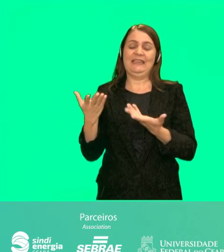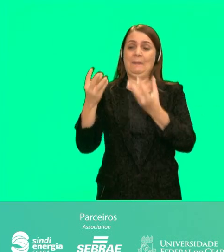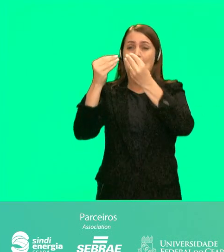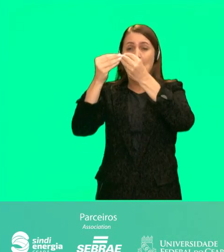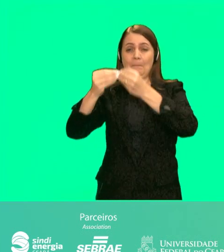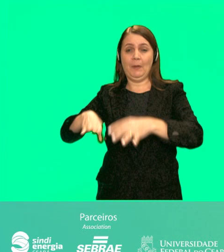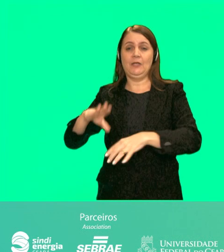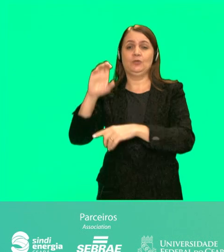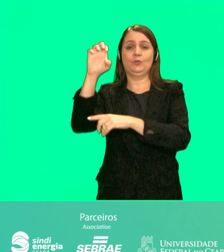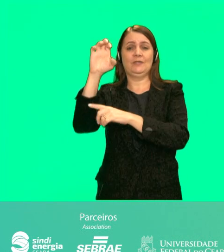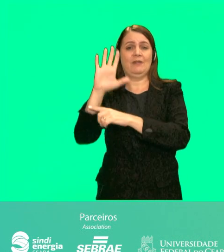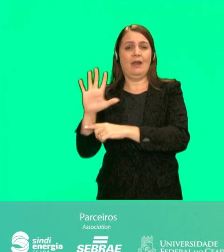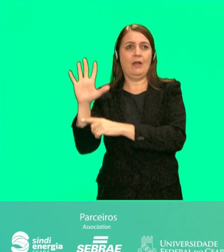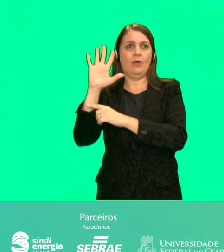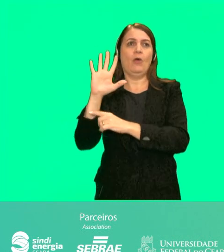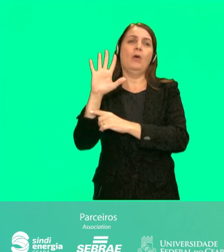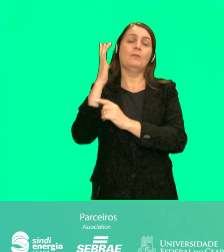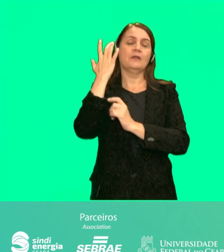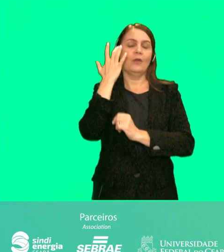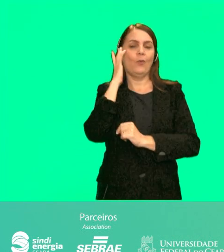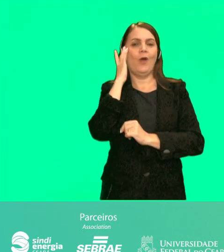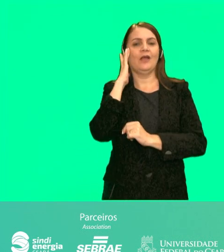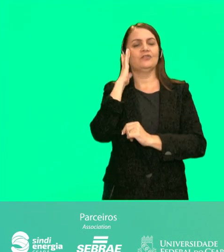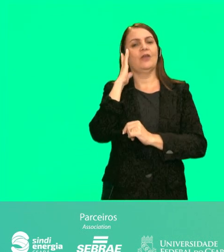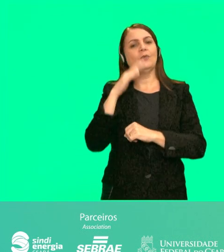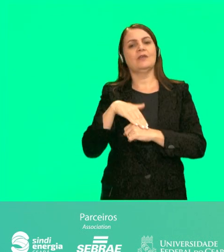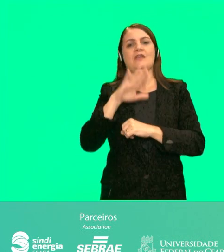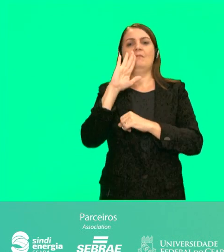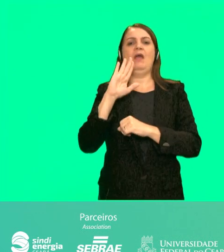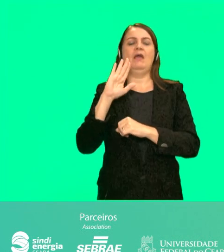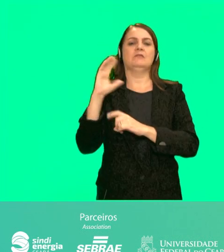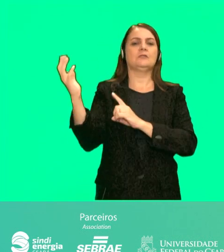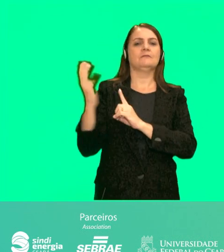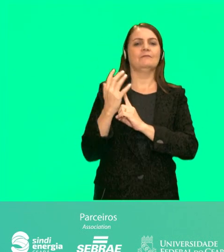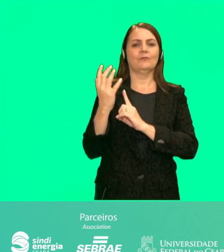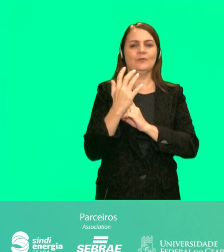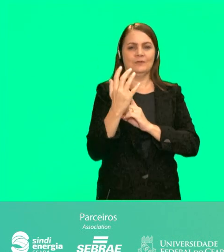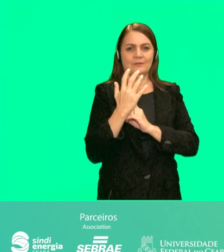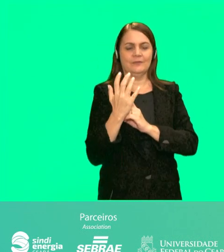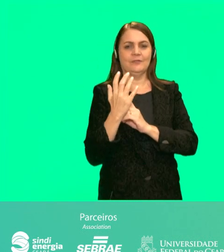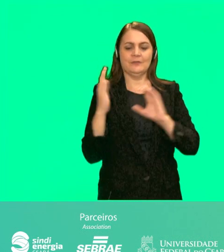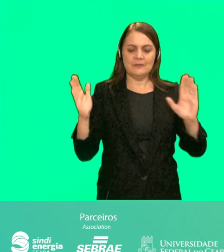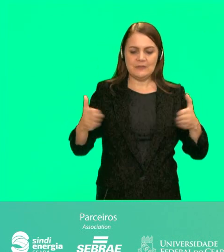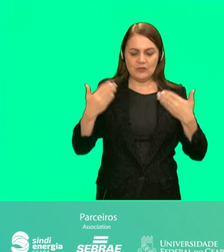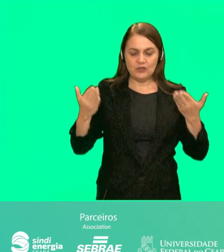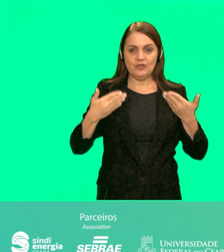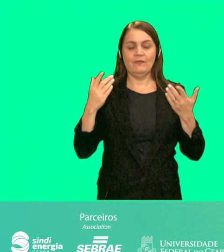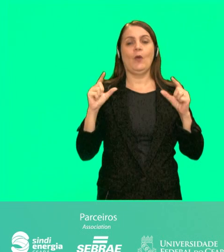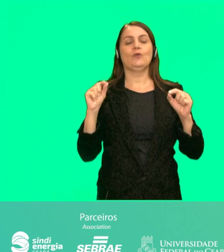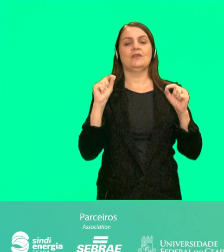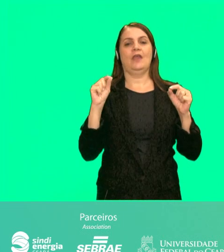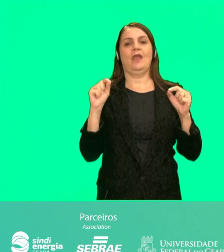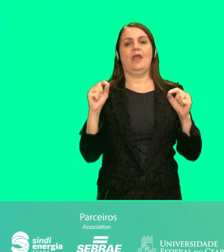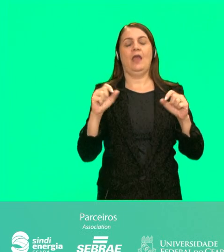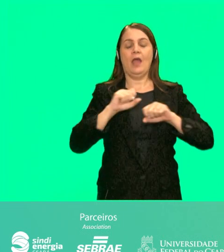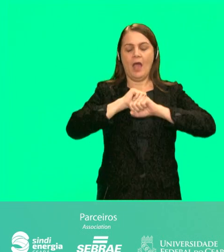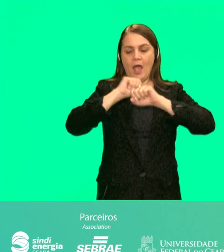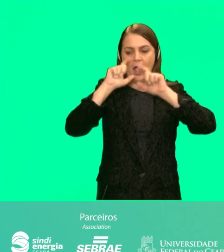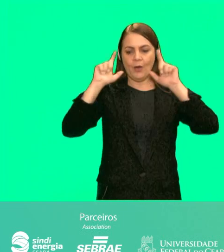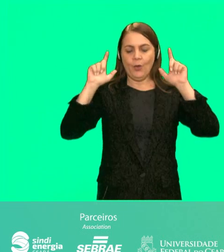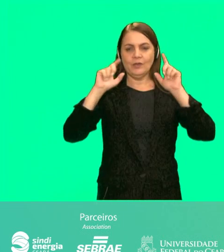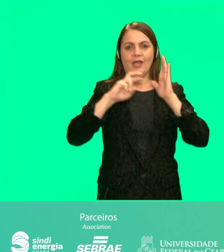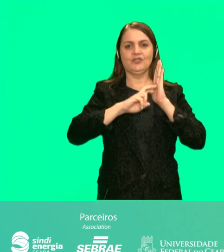So I believe what most motivates all of us here is waking up in the morning, working hard, and knowing